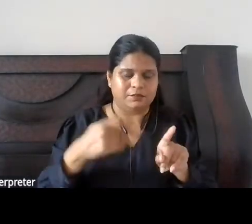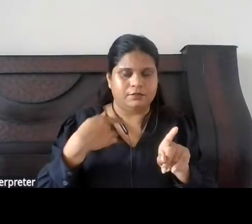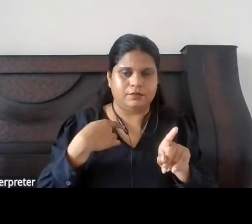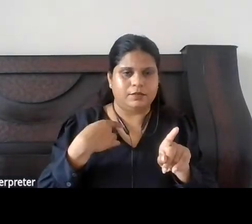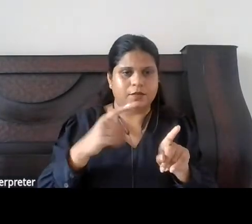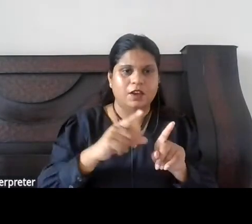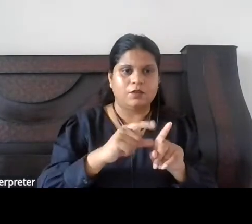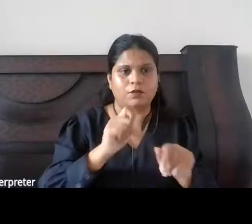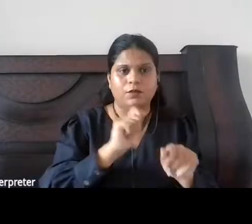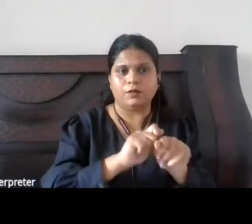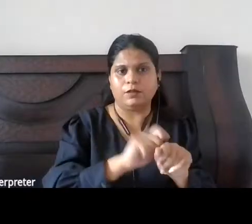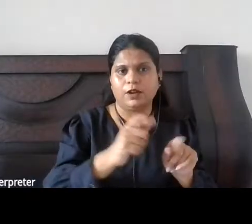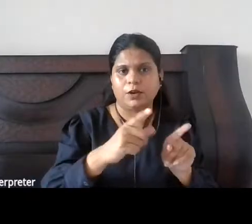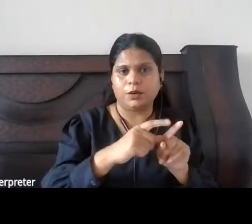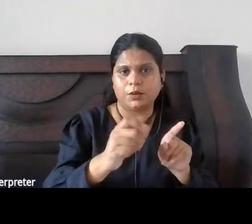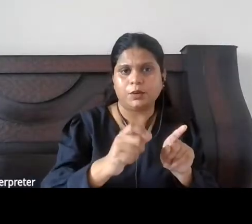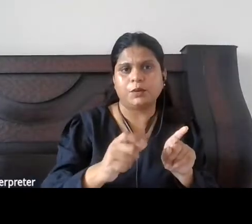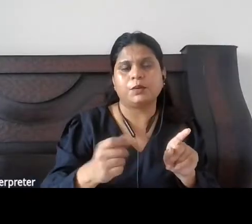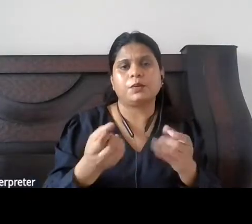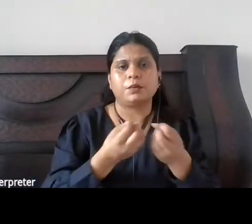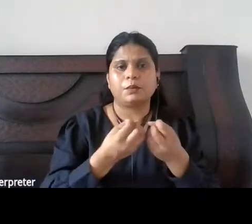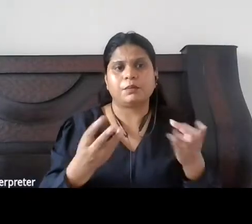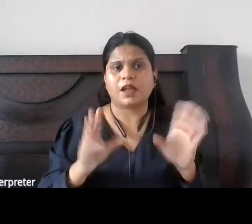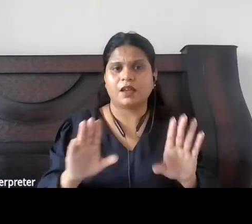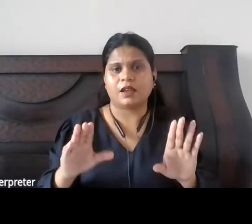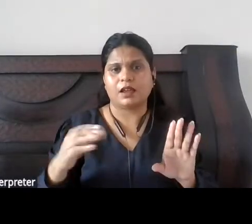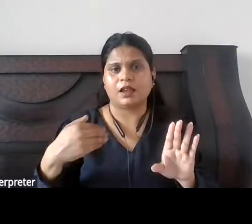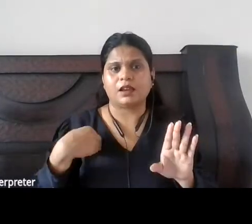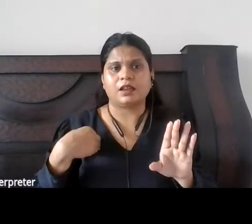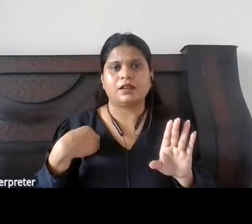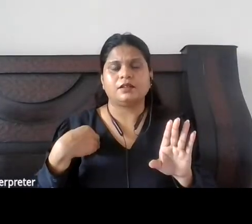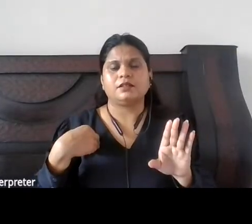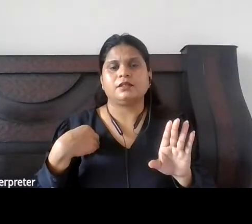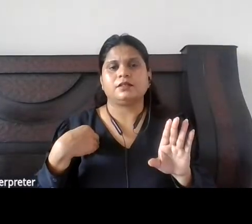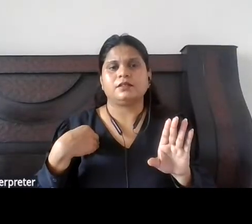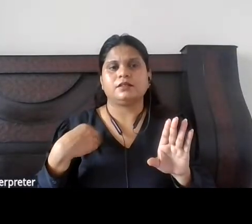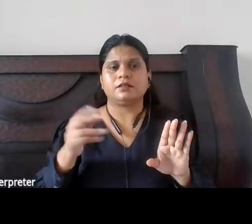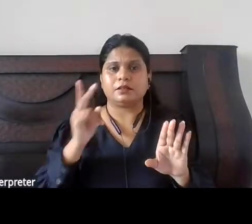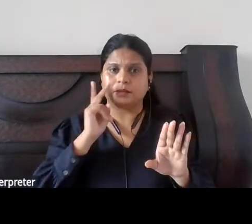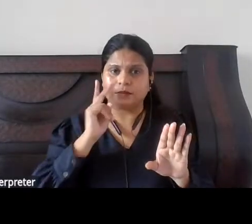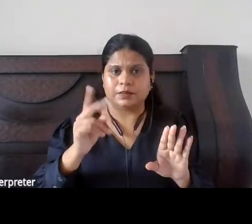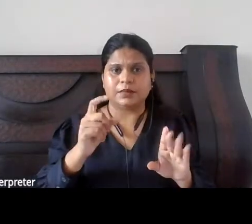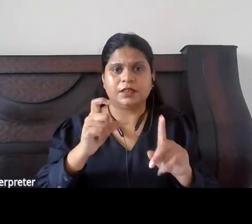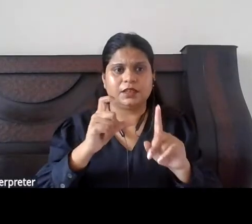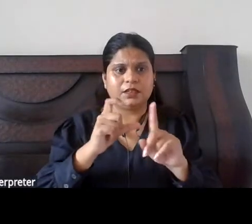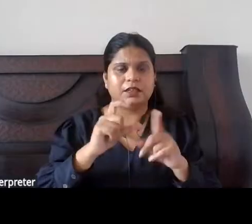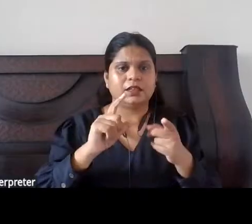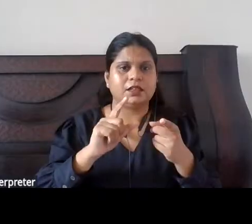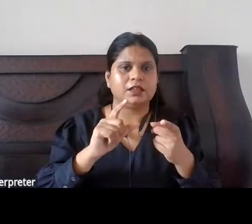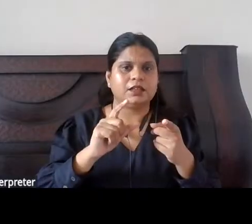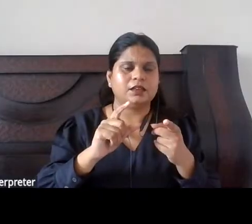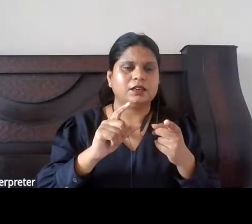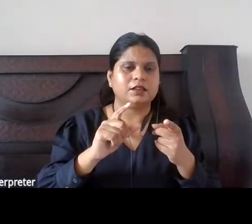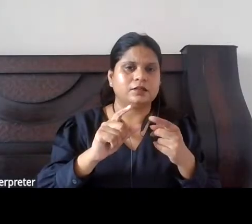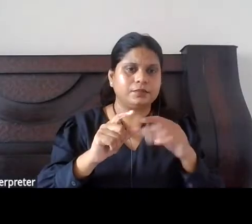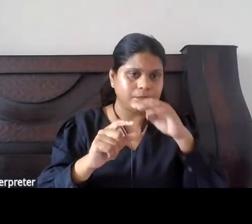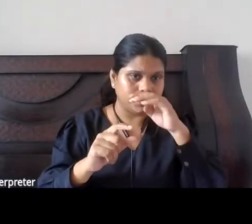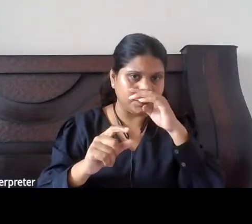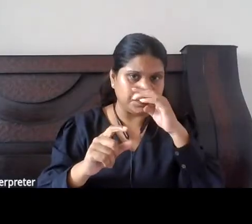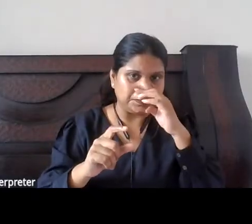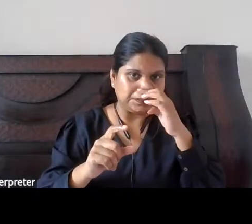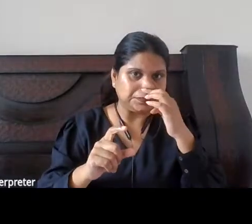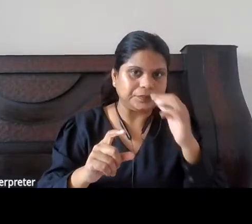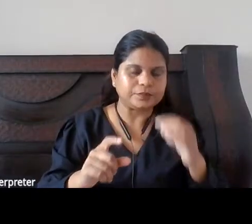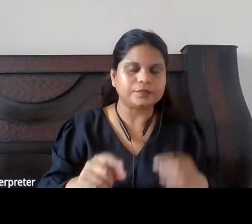But of course, we see a lot of divides these days. Earlier, that divide wasn't that great, wasn't that deep, because it was a